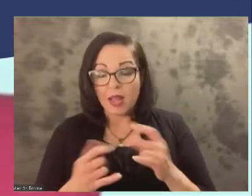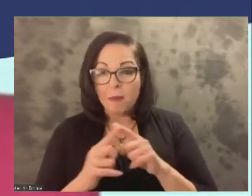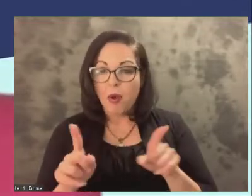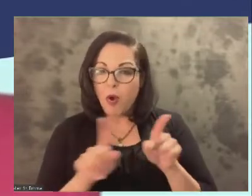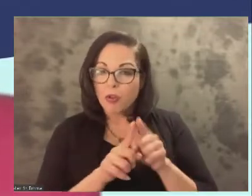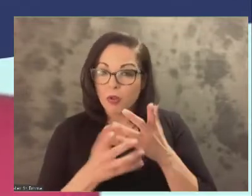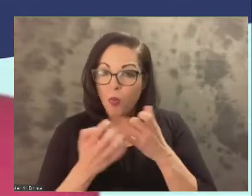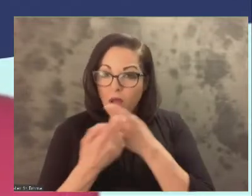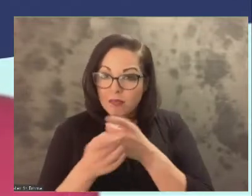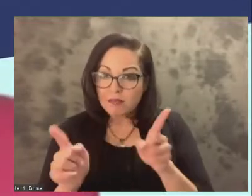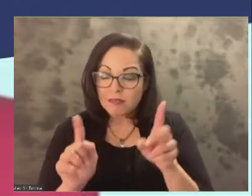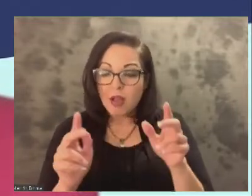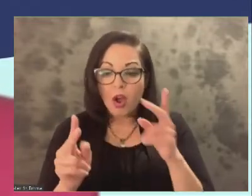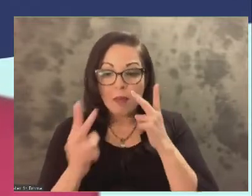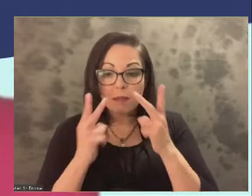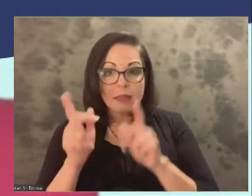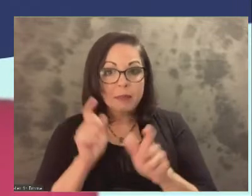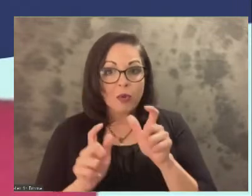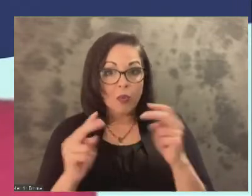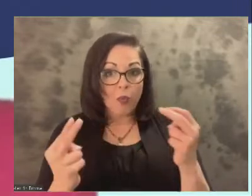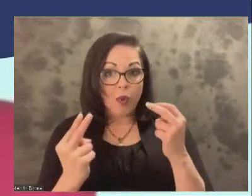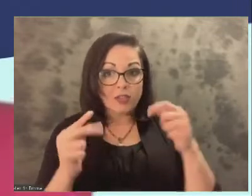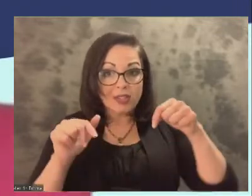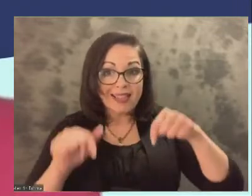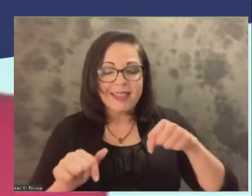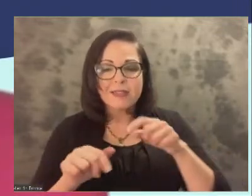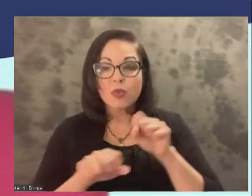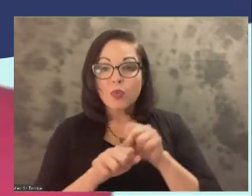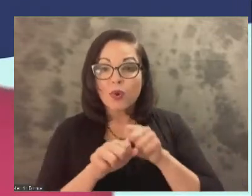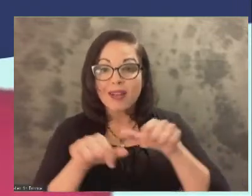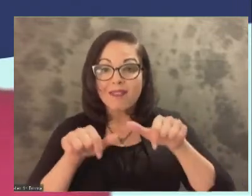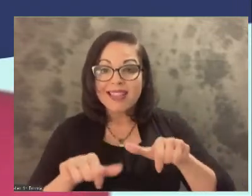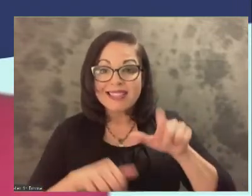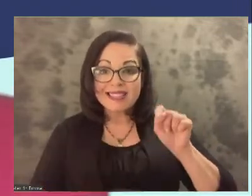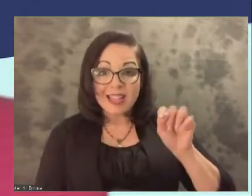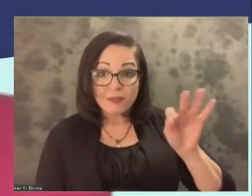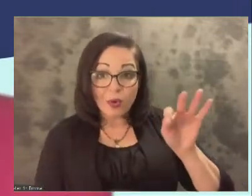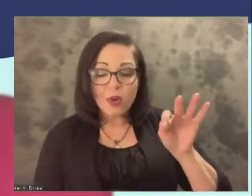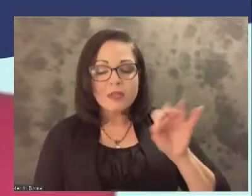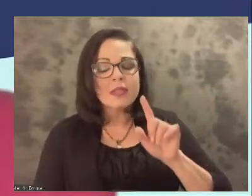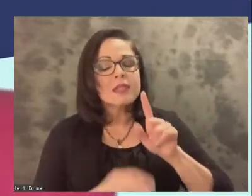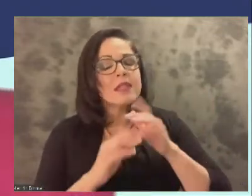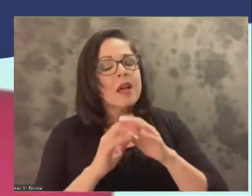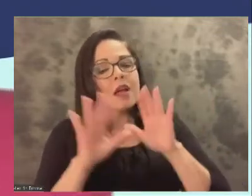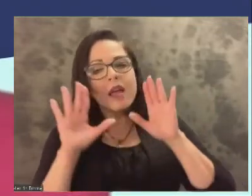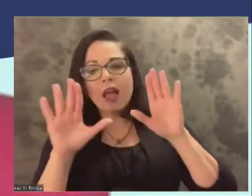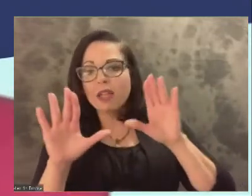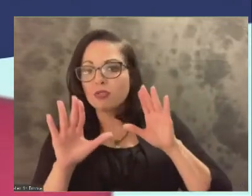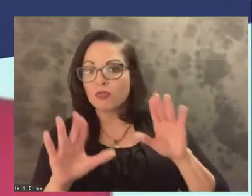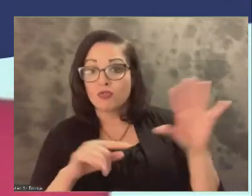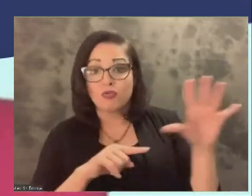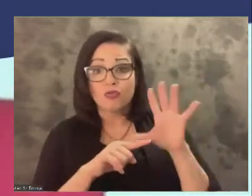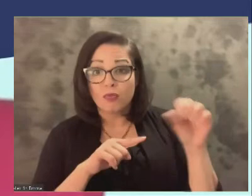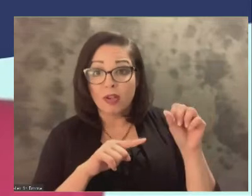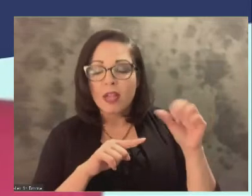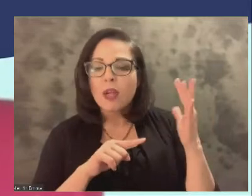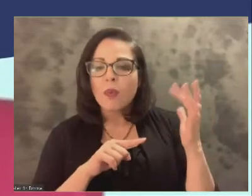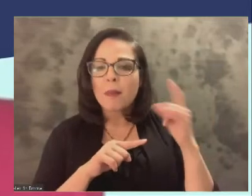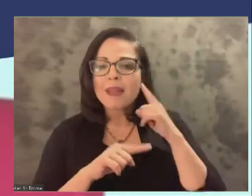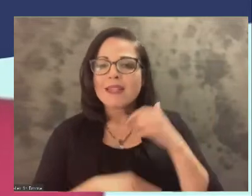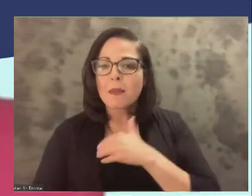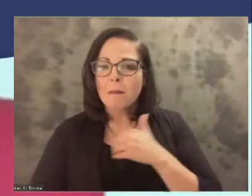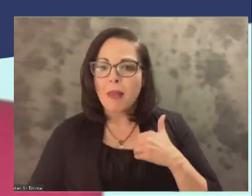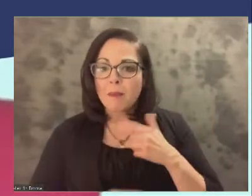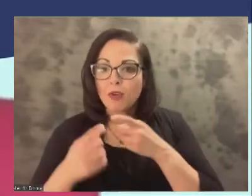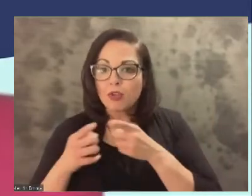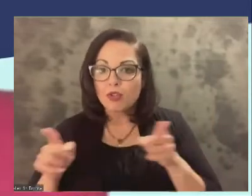and our viewers to know that the work of this task force is extraordinary because the members are called